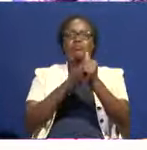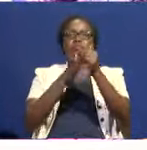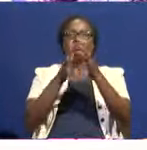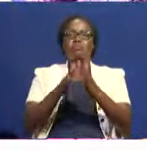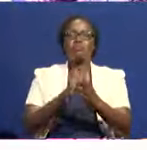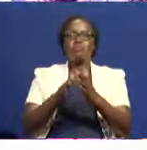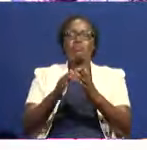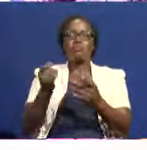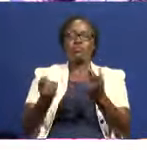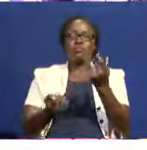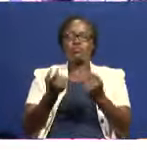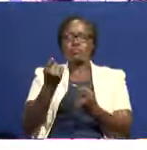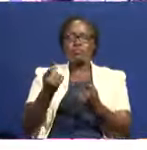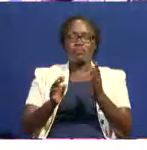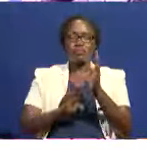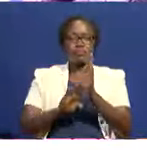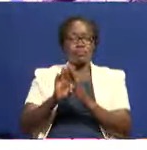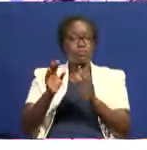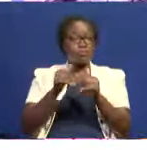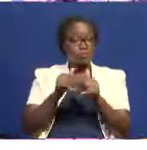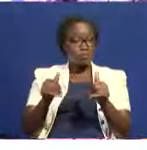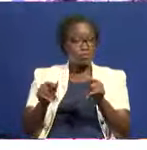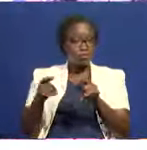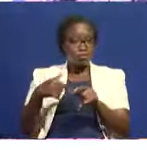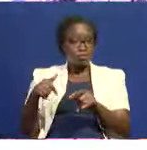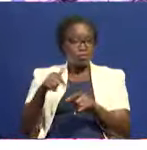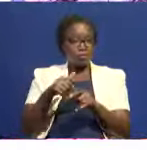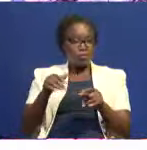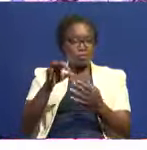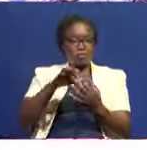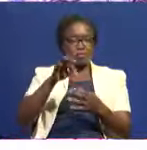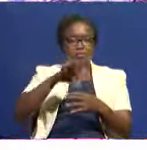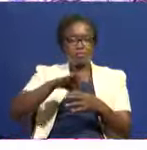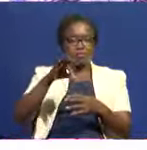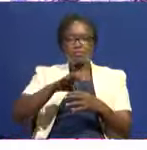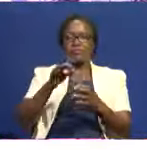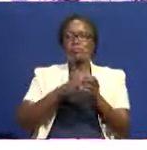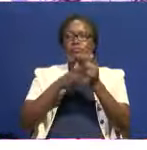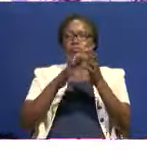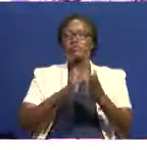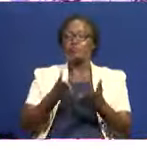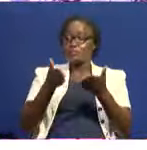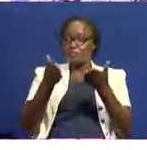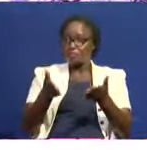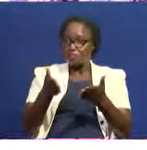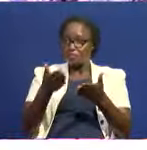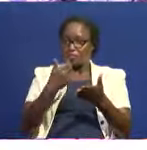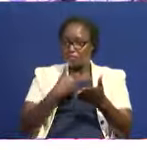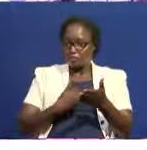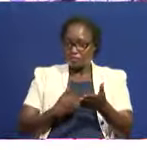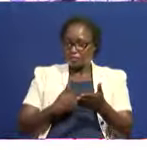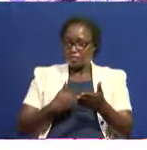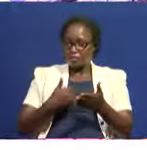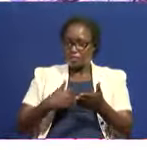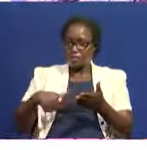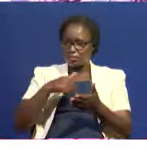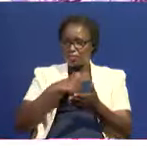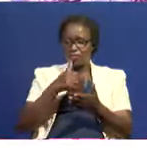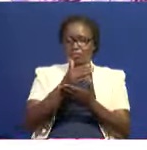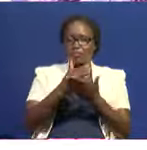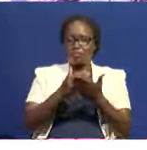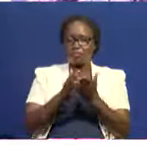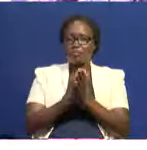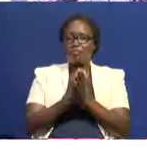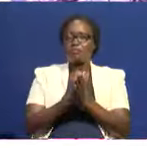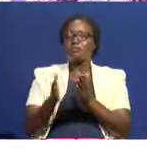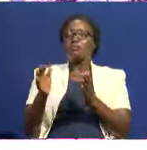development. Accordingly, we as elected leaders from this region and its diaspora, on our own behalf and that of our people,